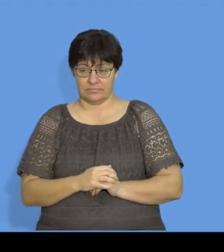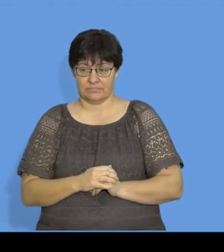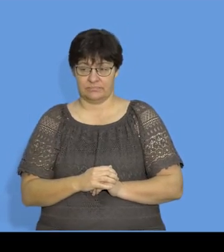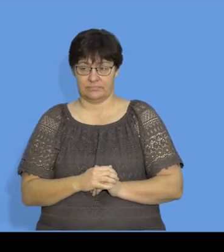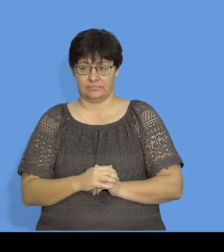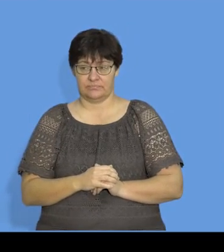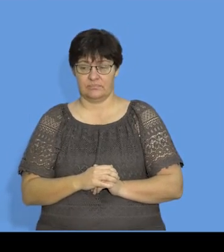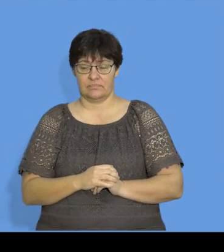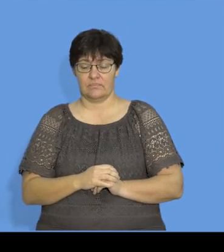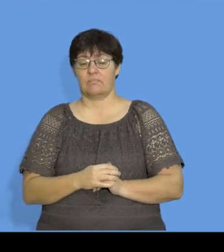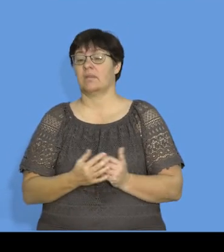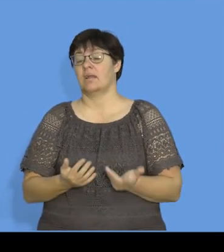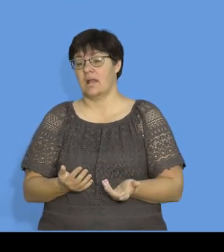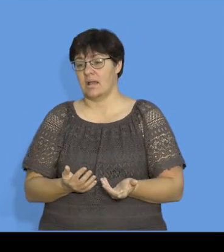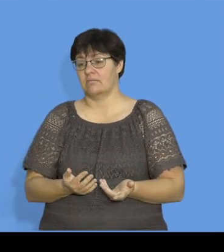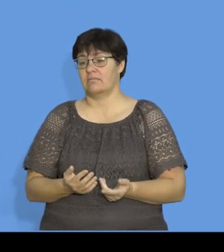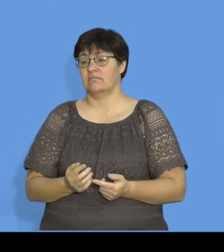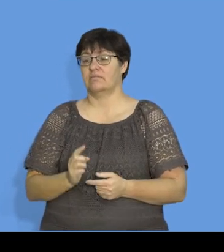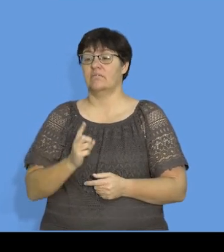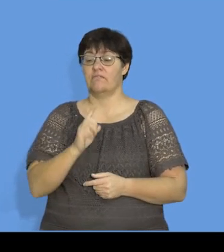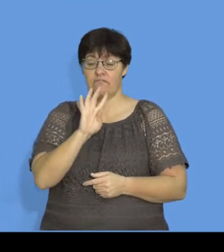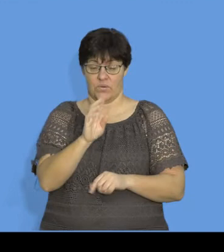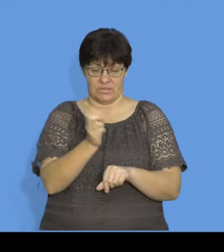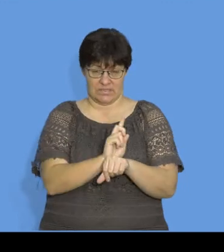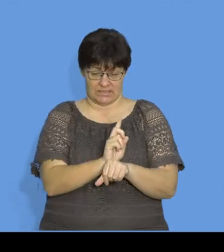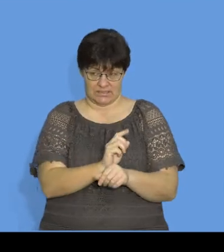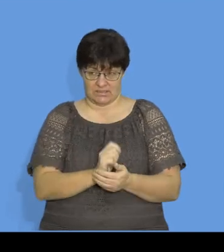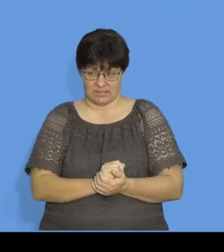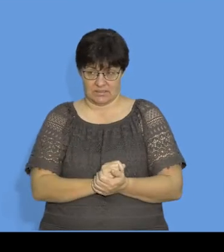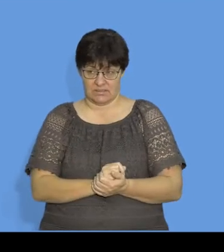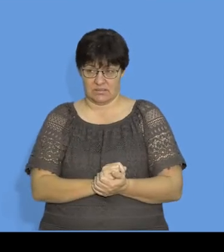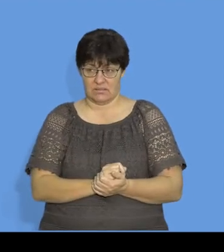squared, and it does that for 4 seconds.